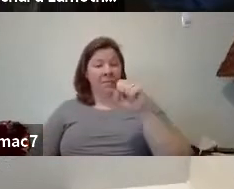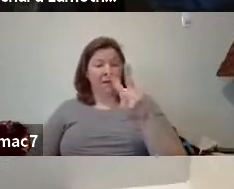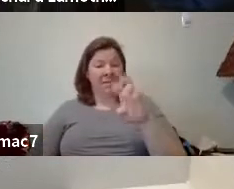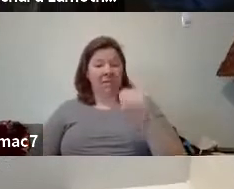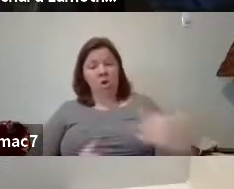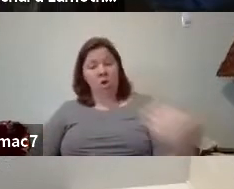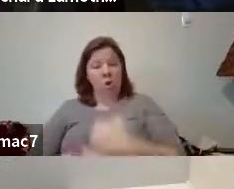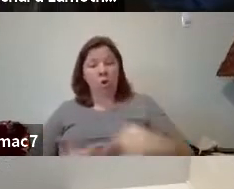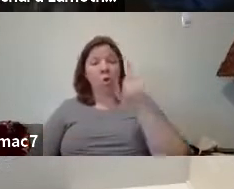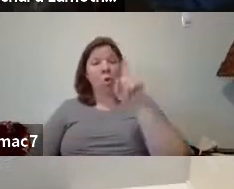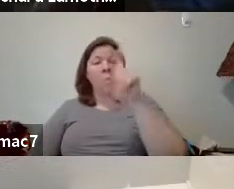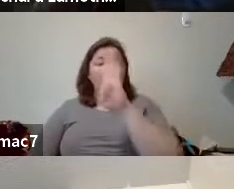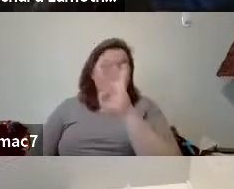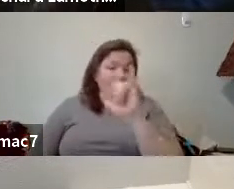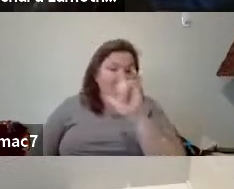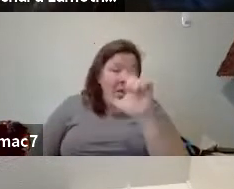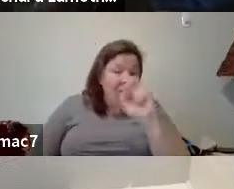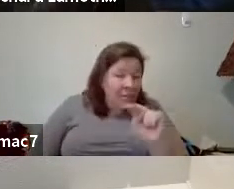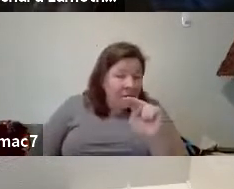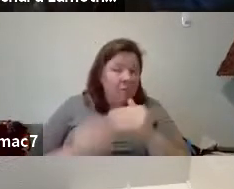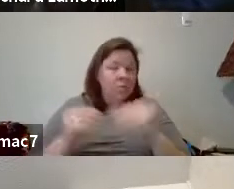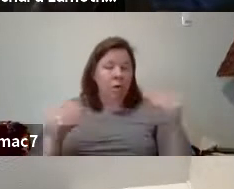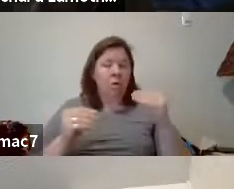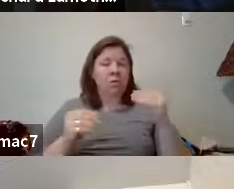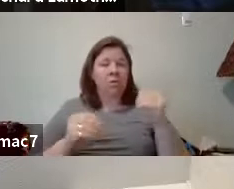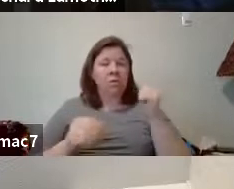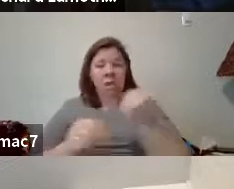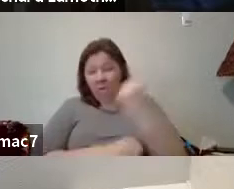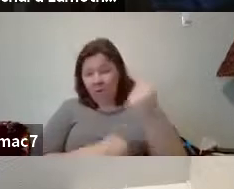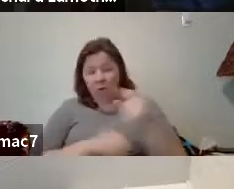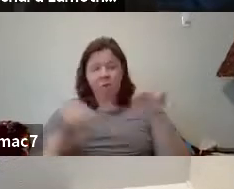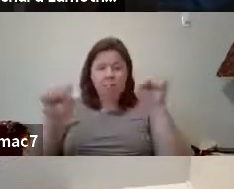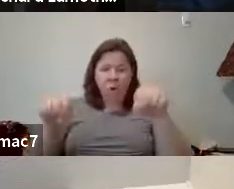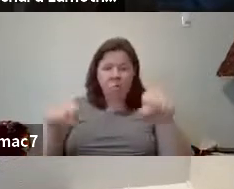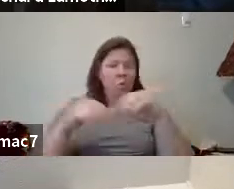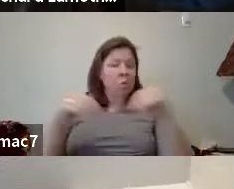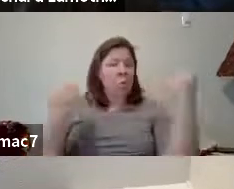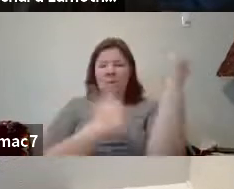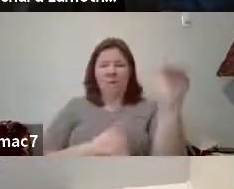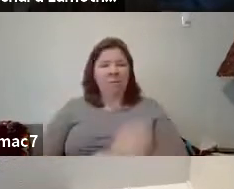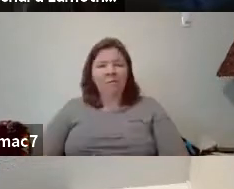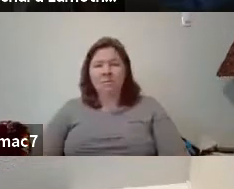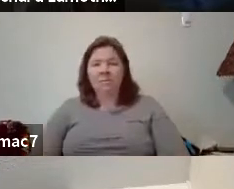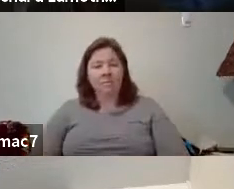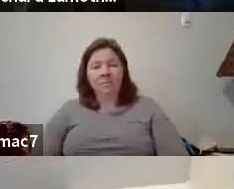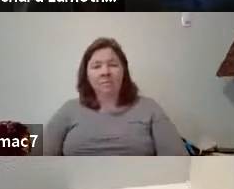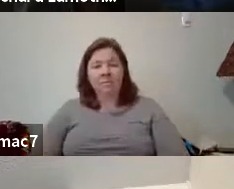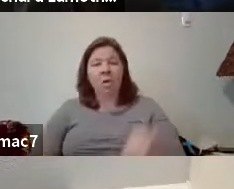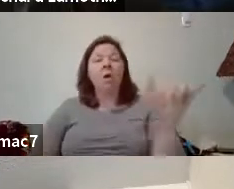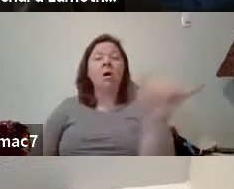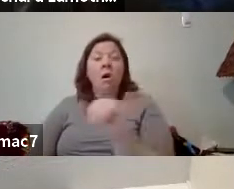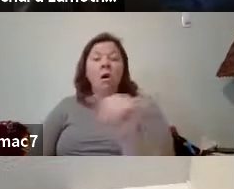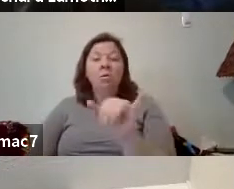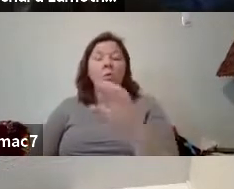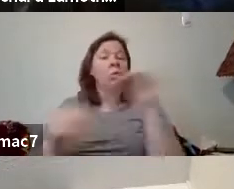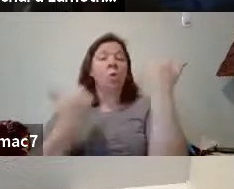earn $1 billion a year. That's possible because of this, its unlimited nature. It's also